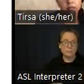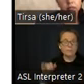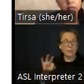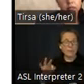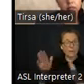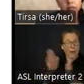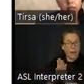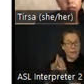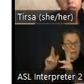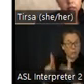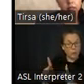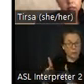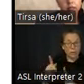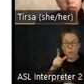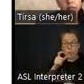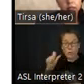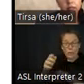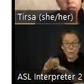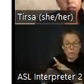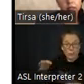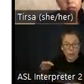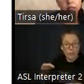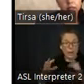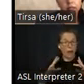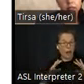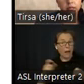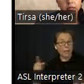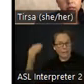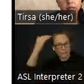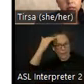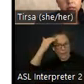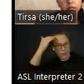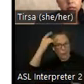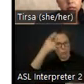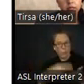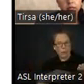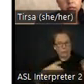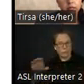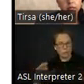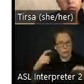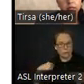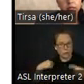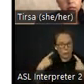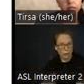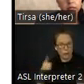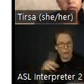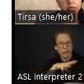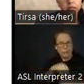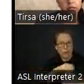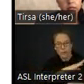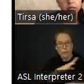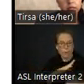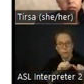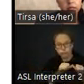alternate to participate, then there's an upside, which is that they're familiar with the content, that they've been working on it, and they're ready to jump in the event that